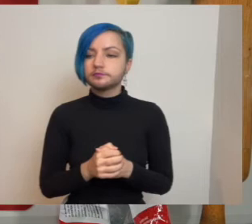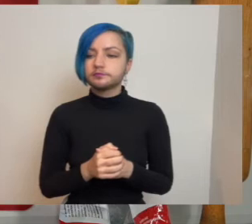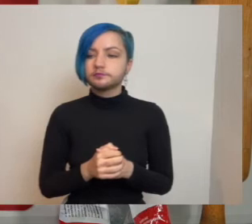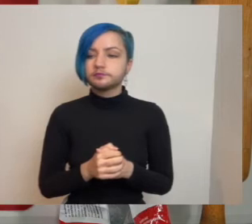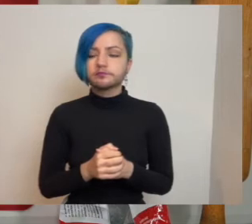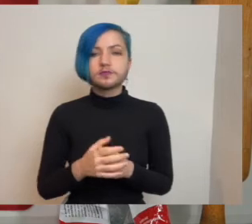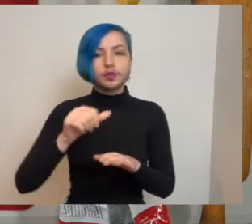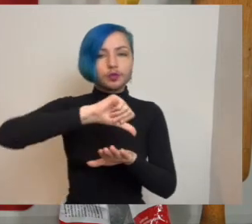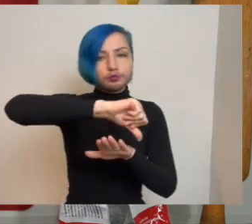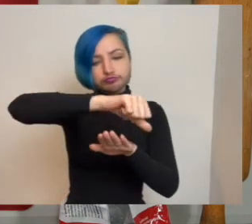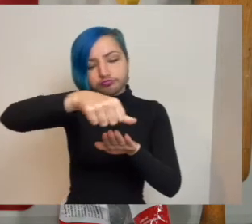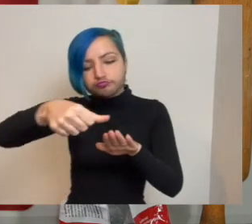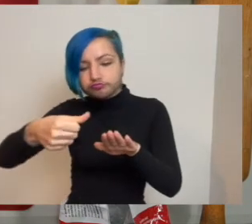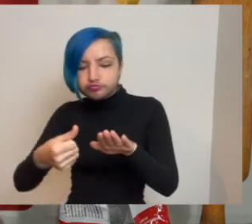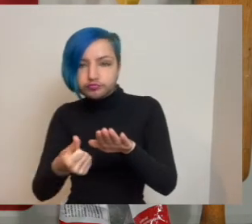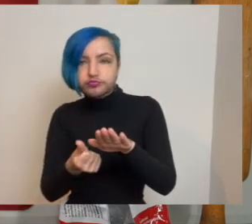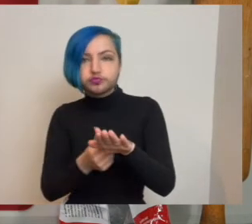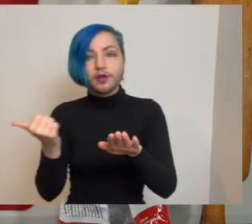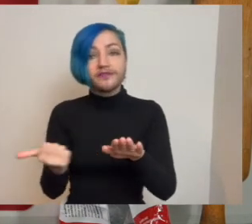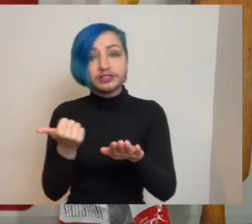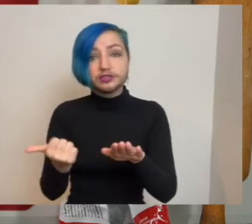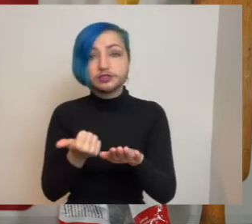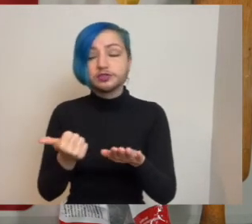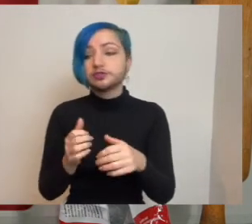And when you've worked all the way around,